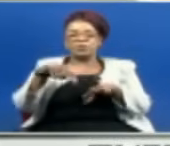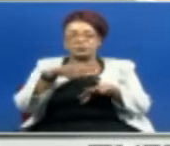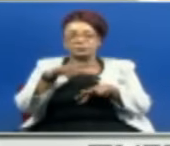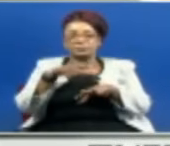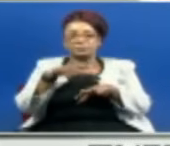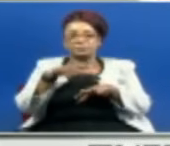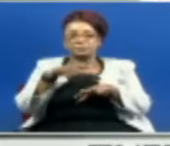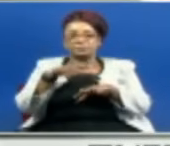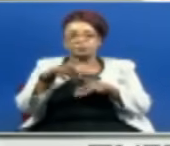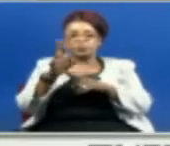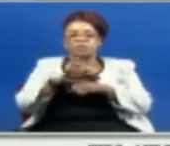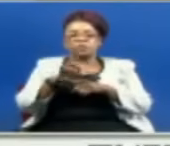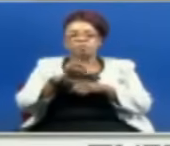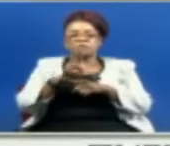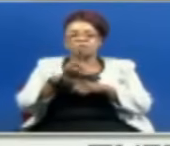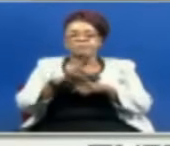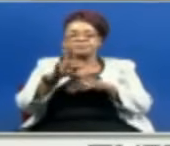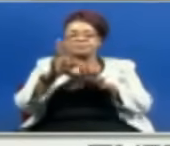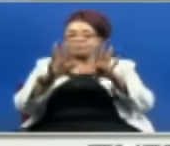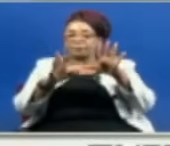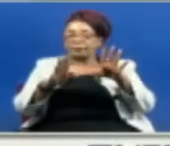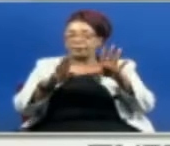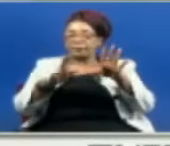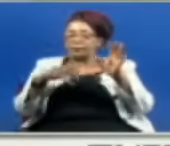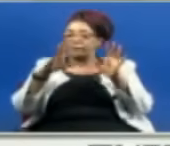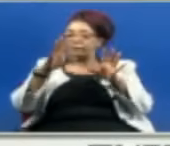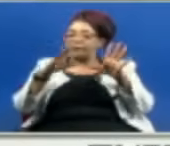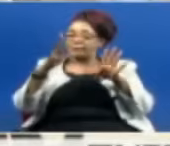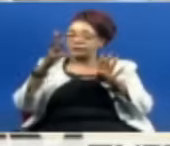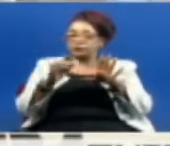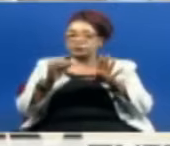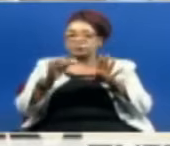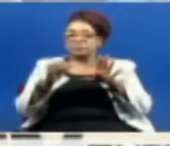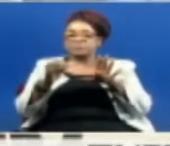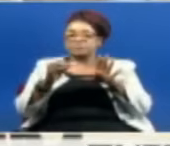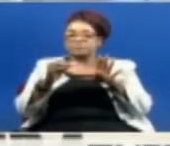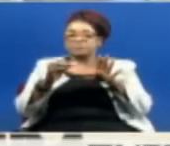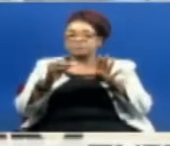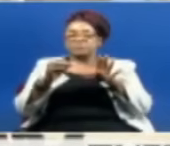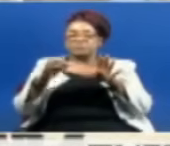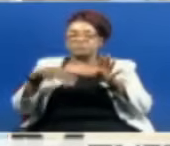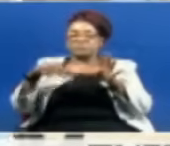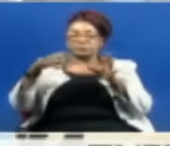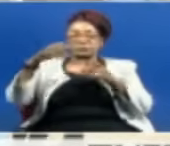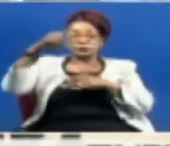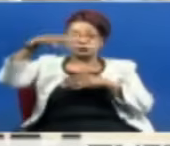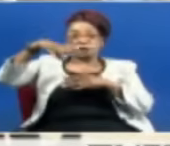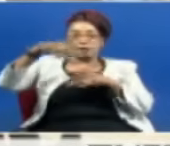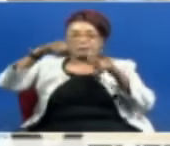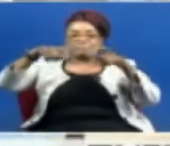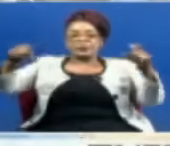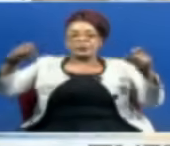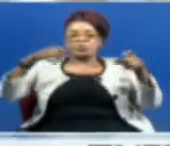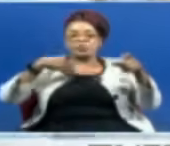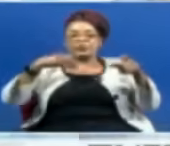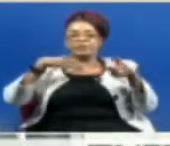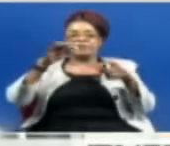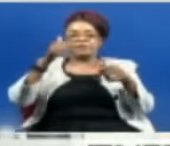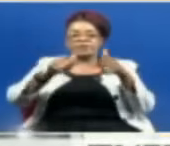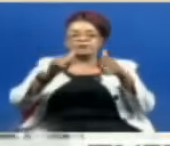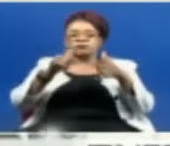Currently we are using the 540 watts solar panel, because we have two panels. You can see we have this panel which